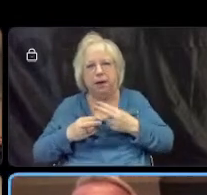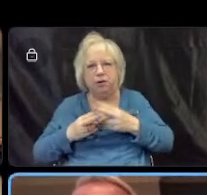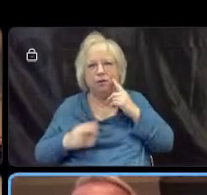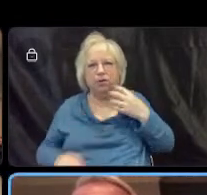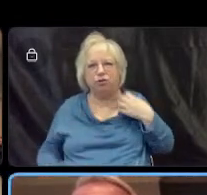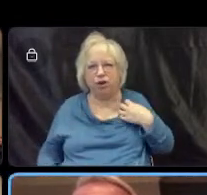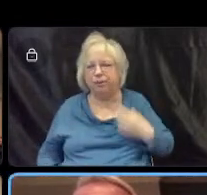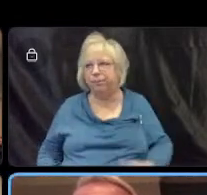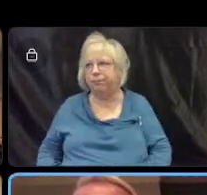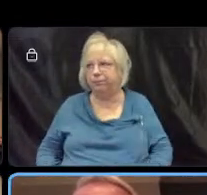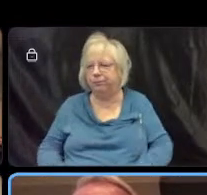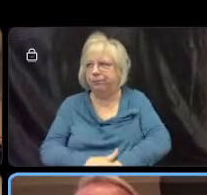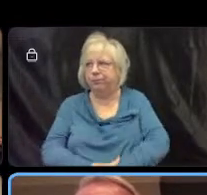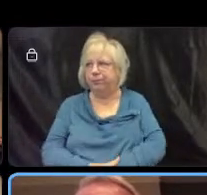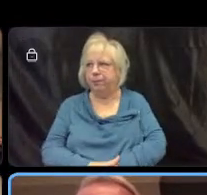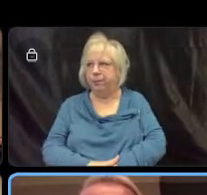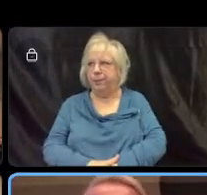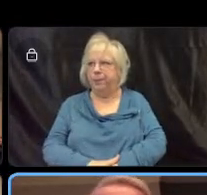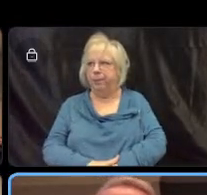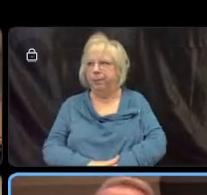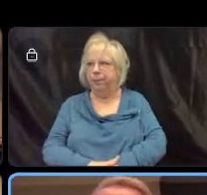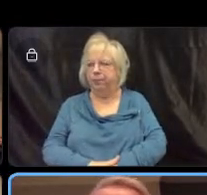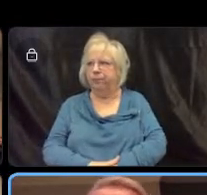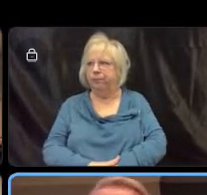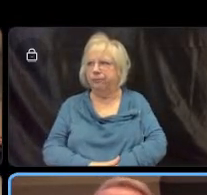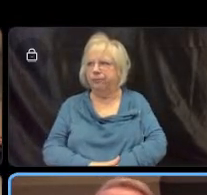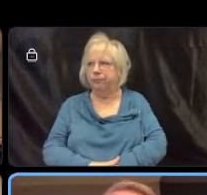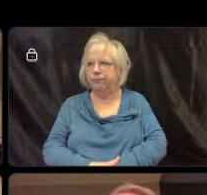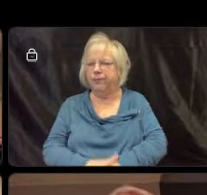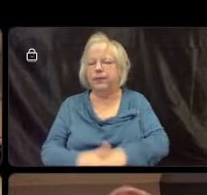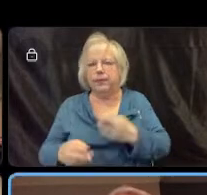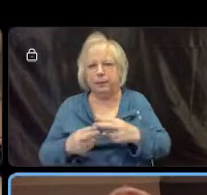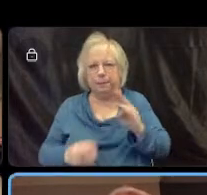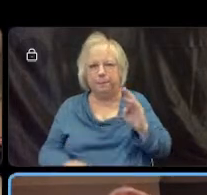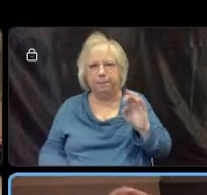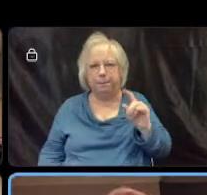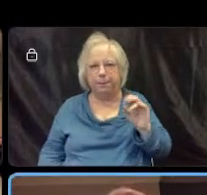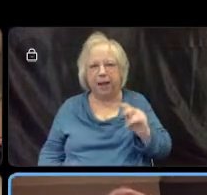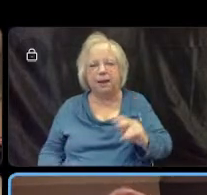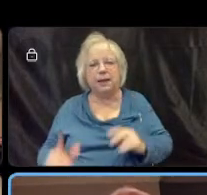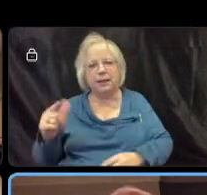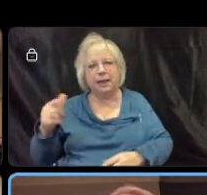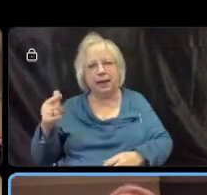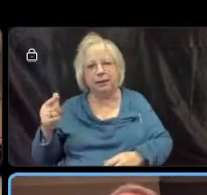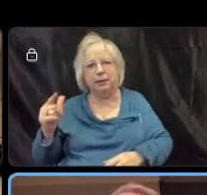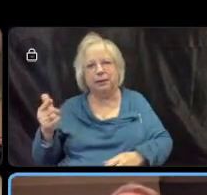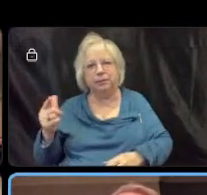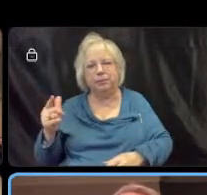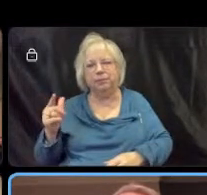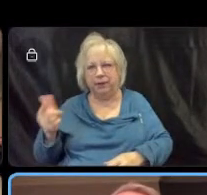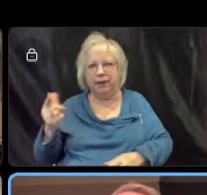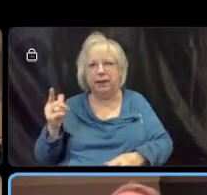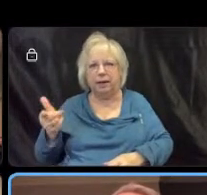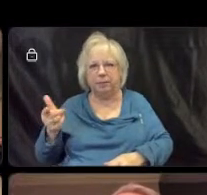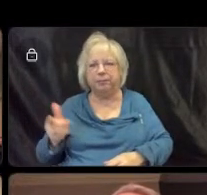Did you nominate one. Dr. Benton? I did. I second that. Second that motion.